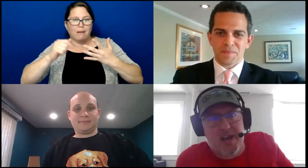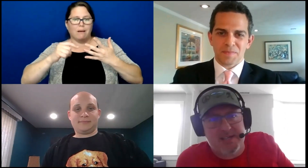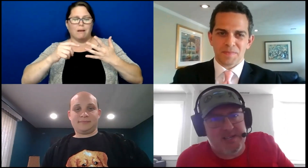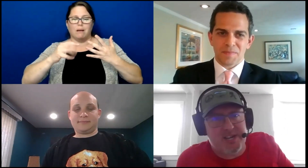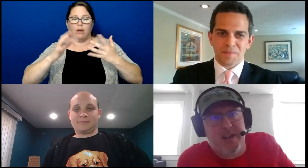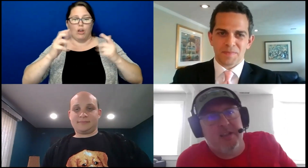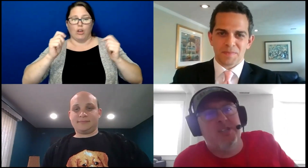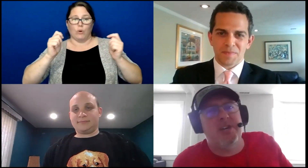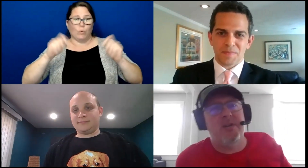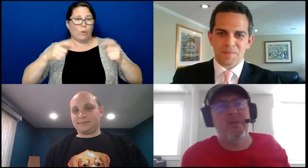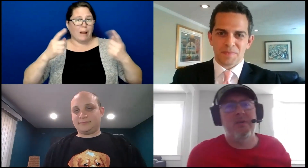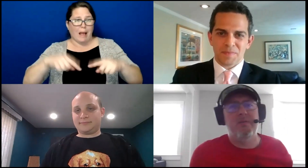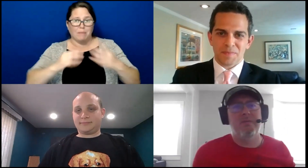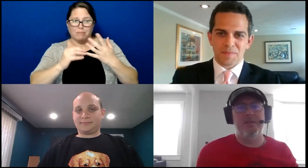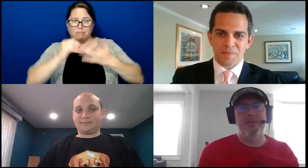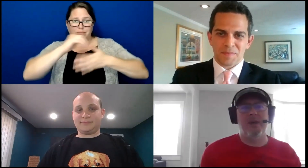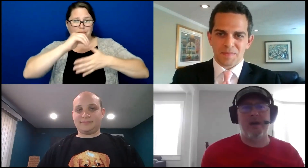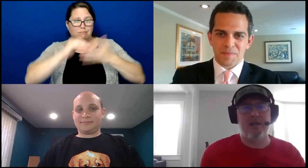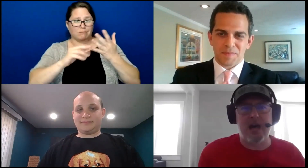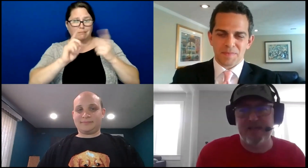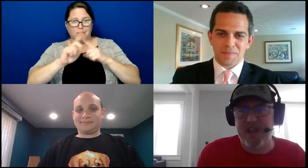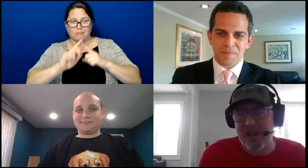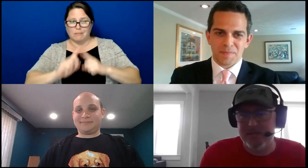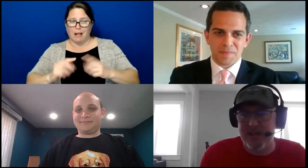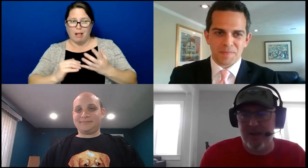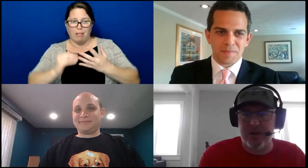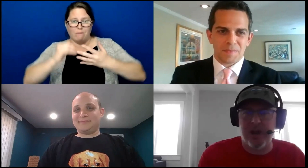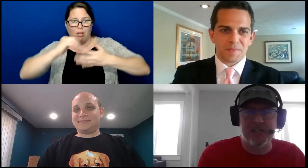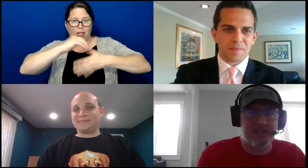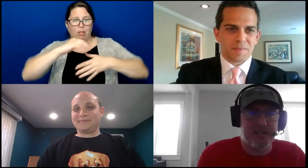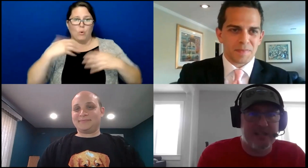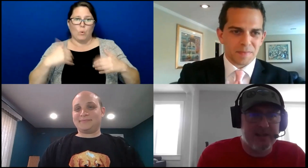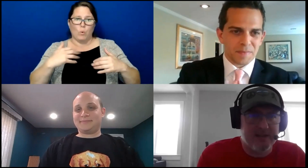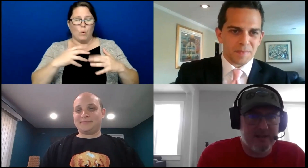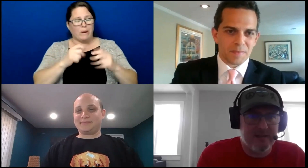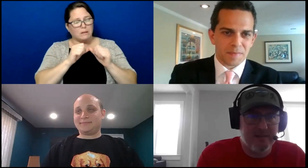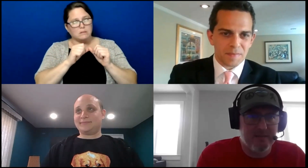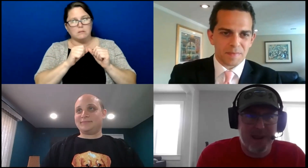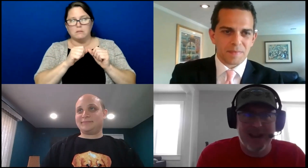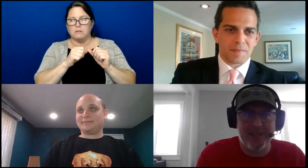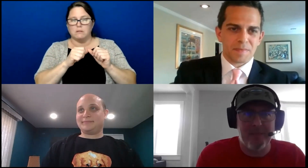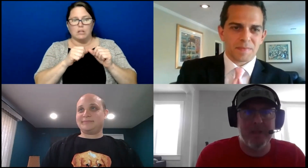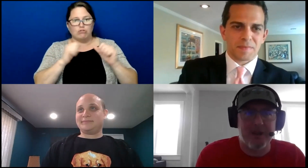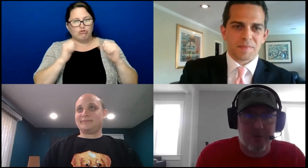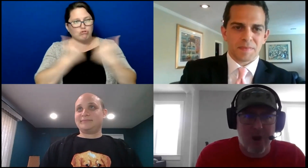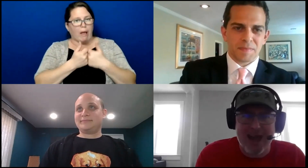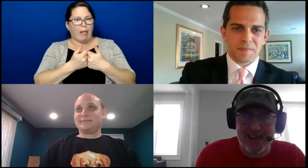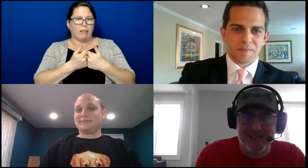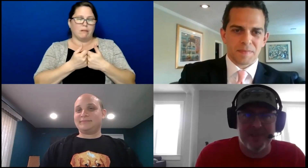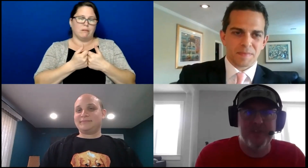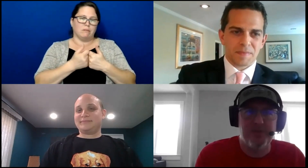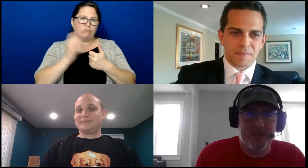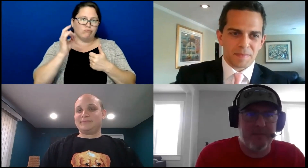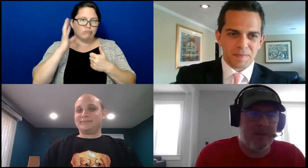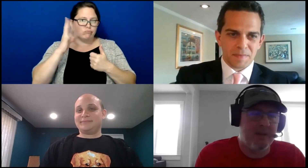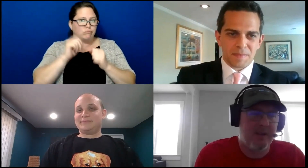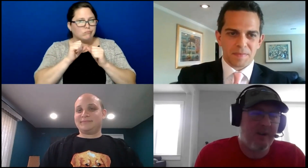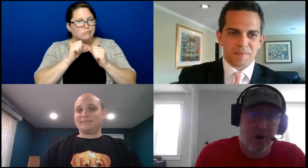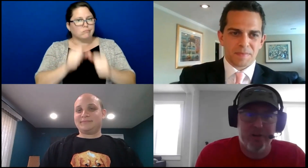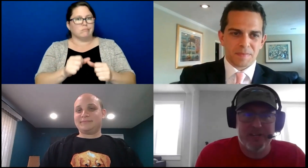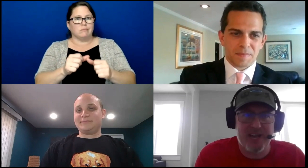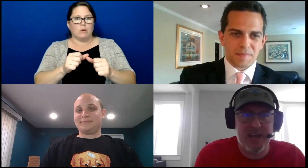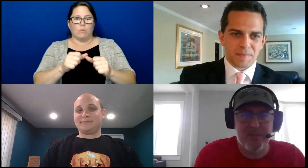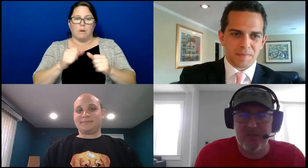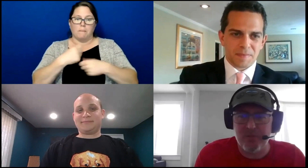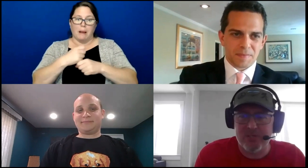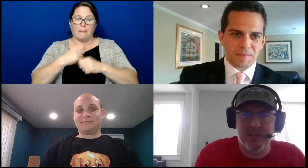it's a constant challenge. You know, with live games now, we're constantly making them bigger. We're adding stuff to them